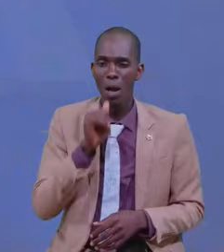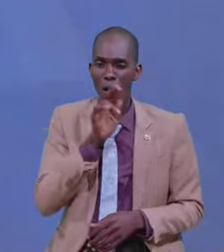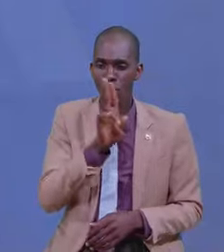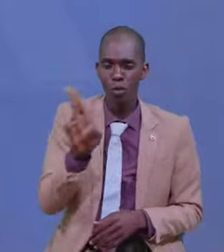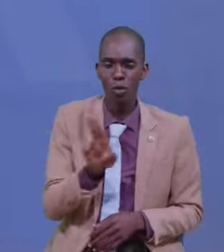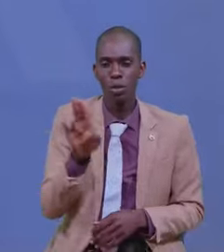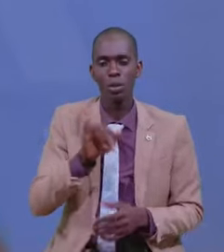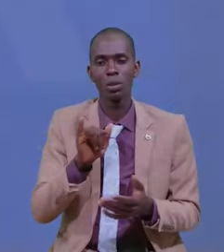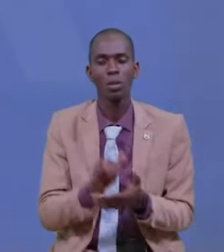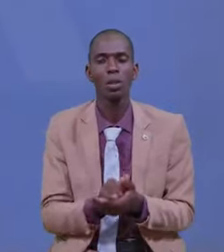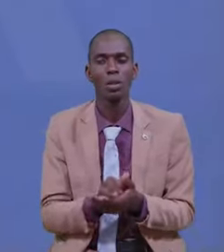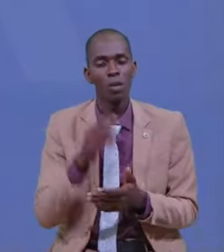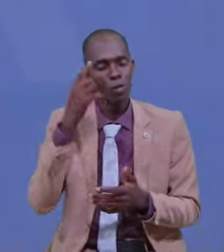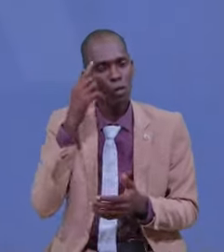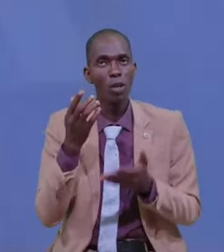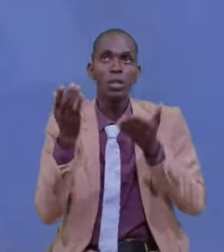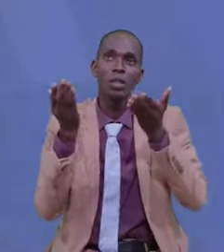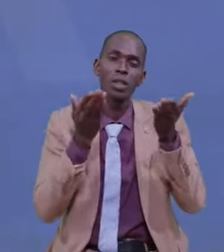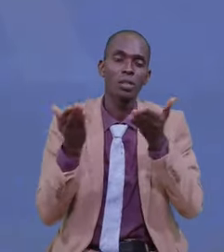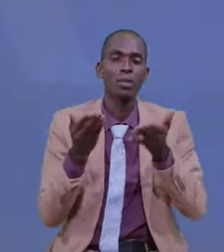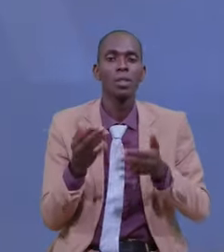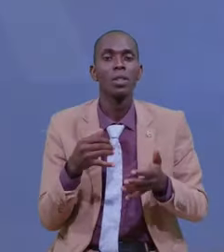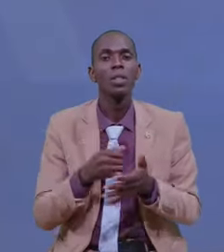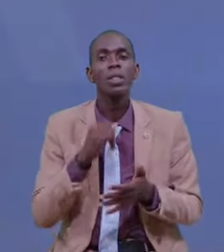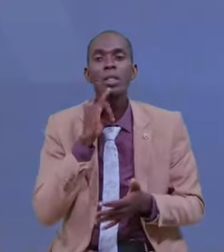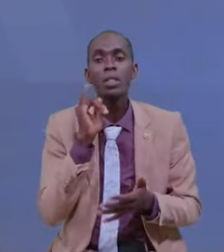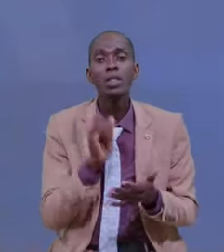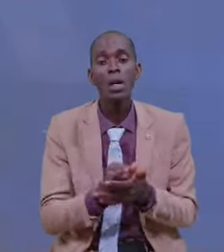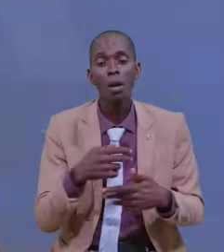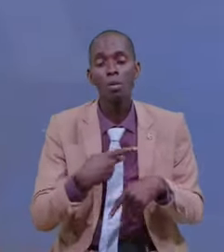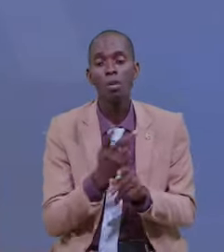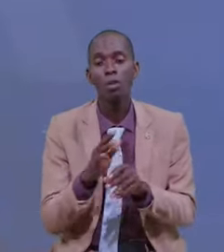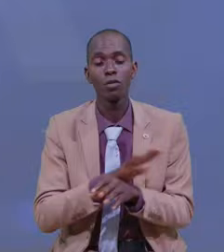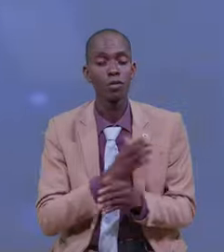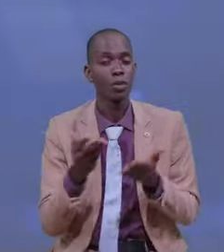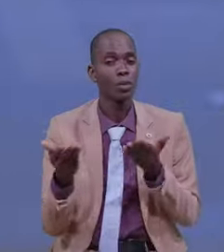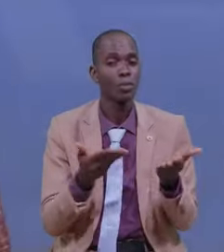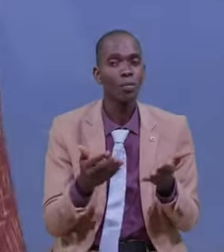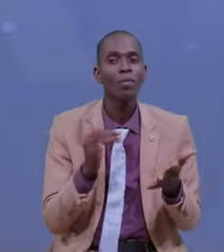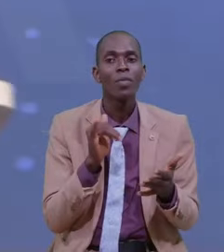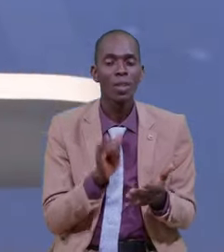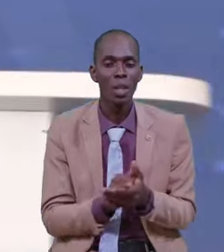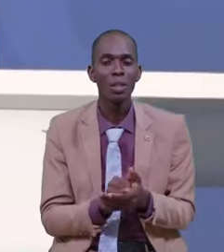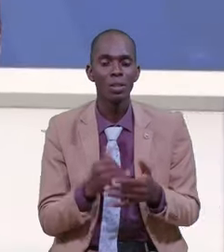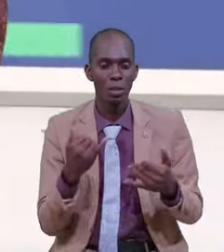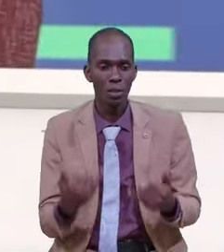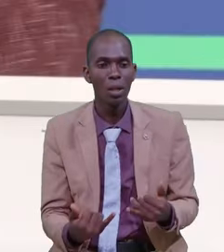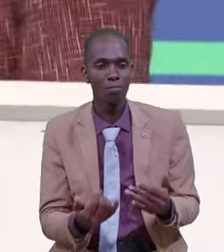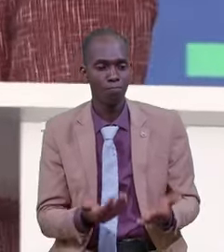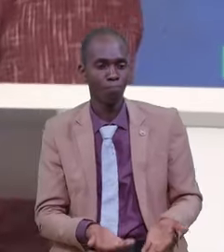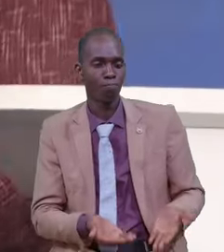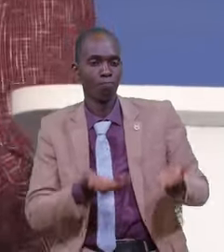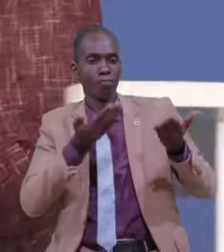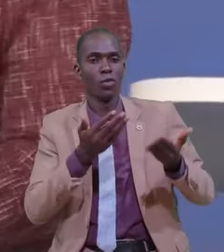of service. It is that productive service that then highlights your life,